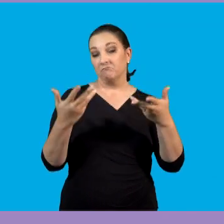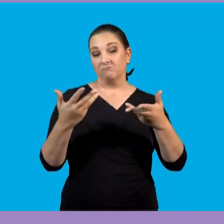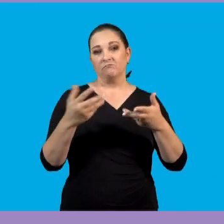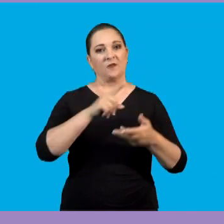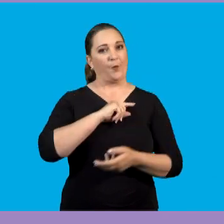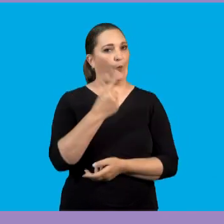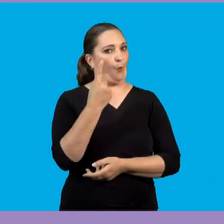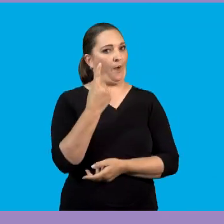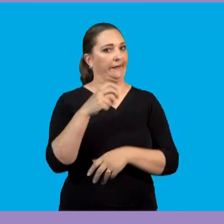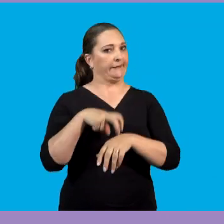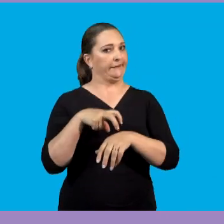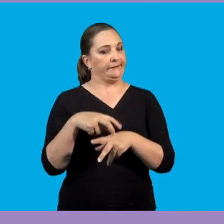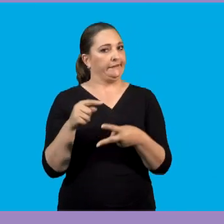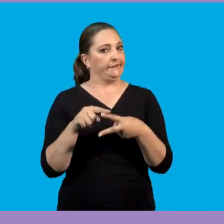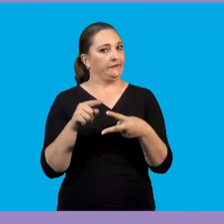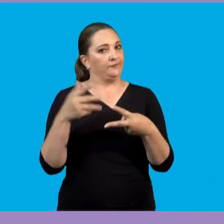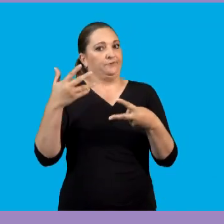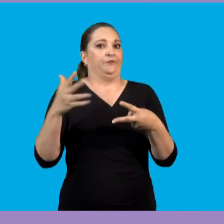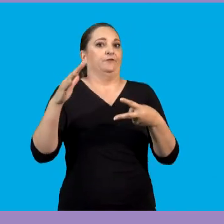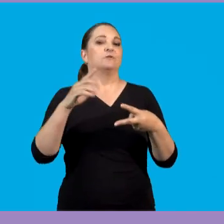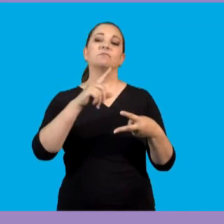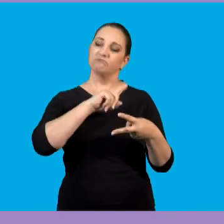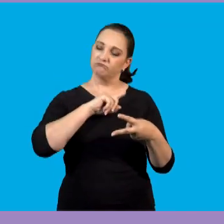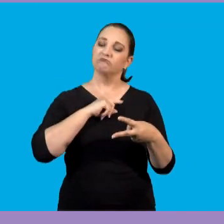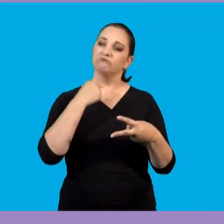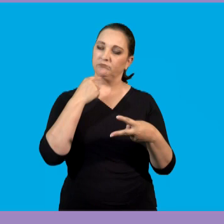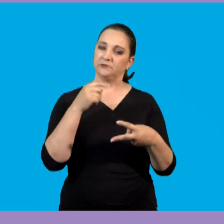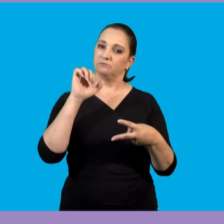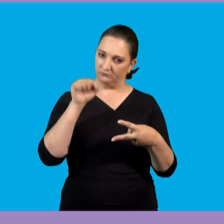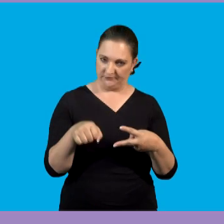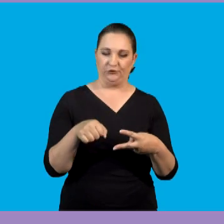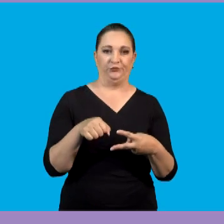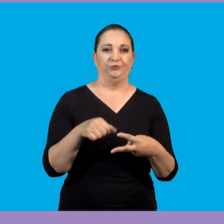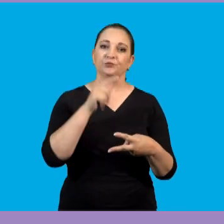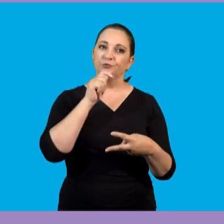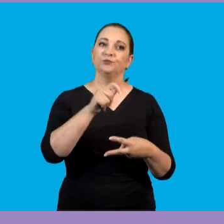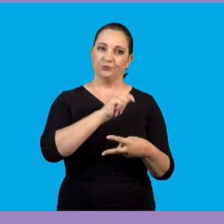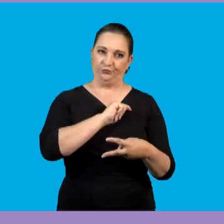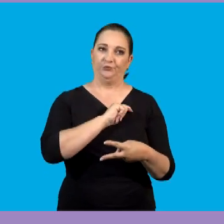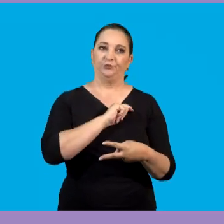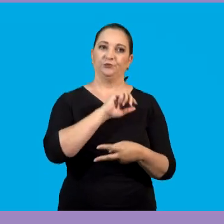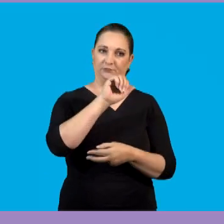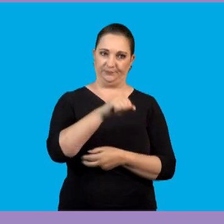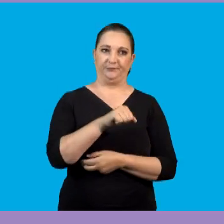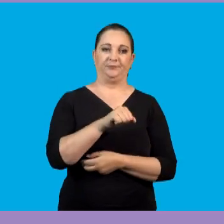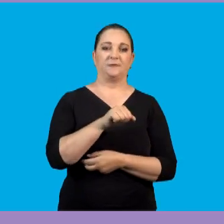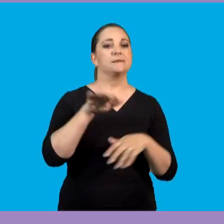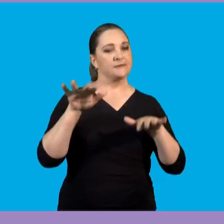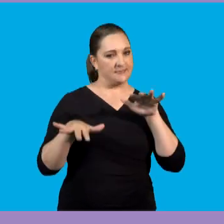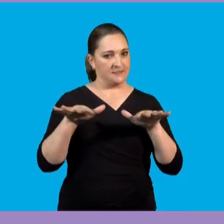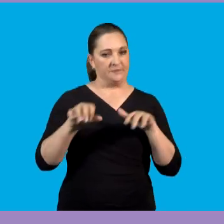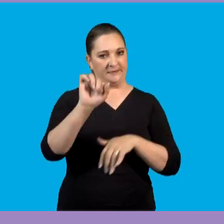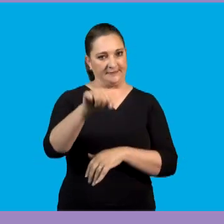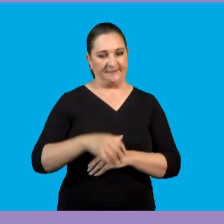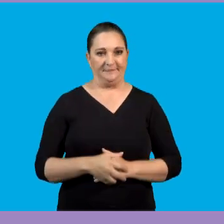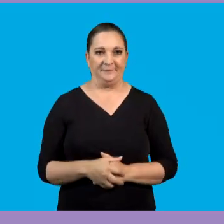triangles or proving two shapes to be similar, then we can conclude that indeed these two triangles